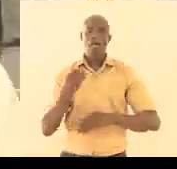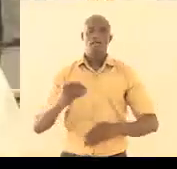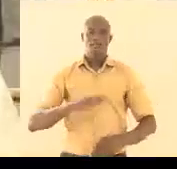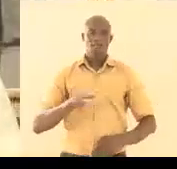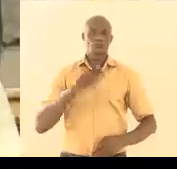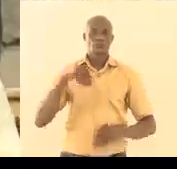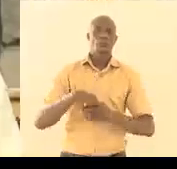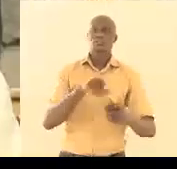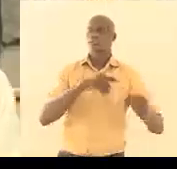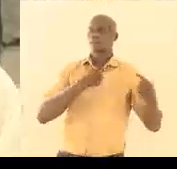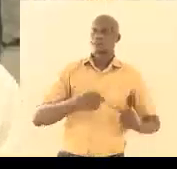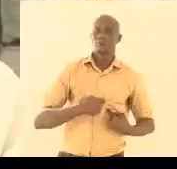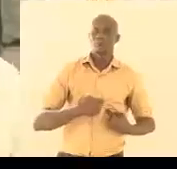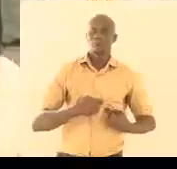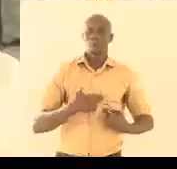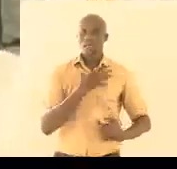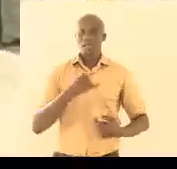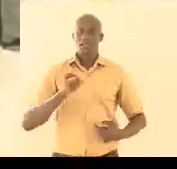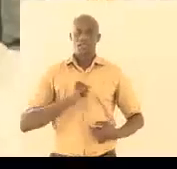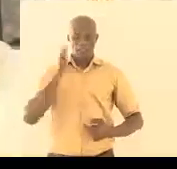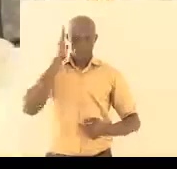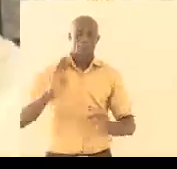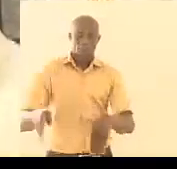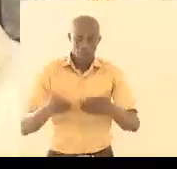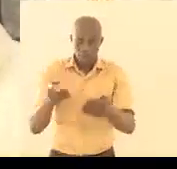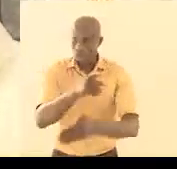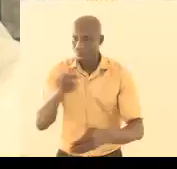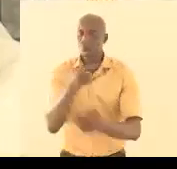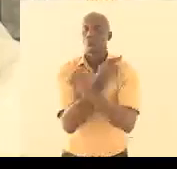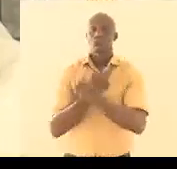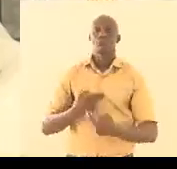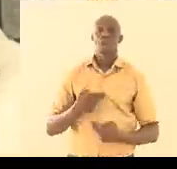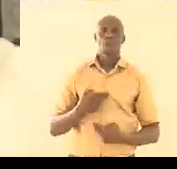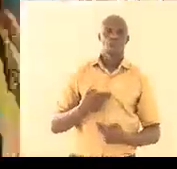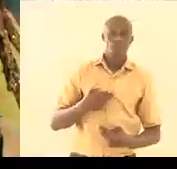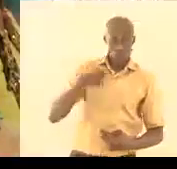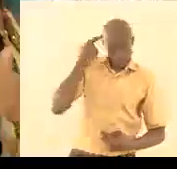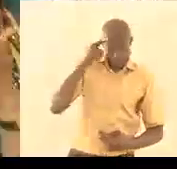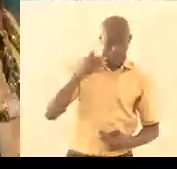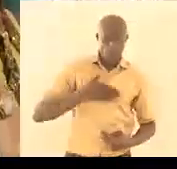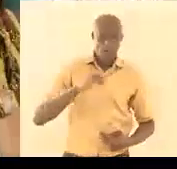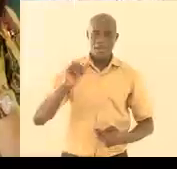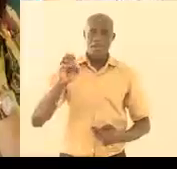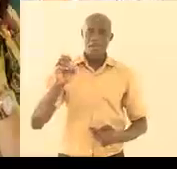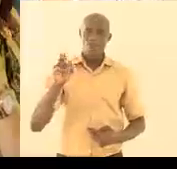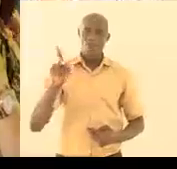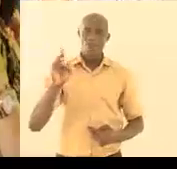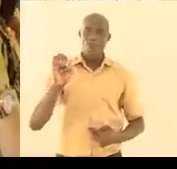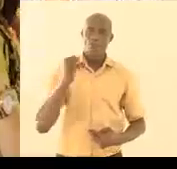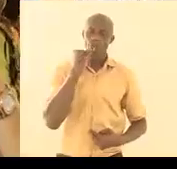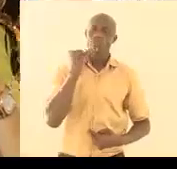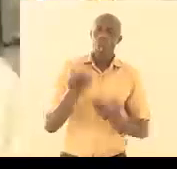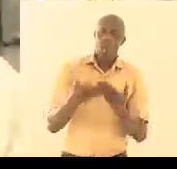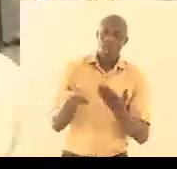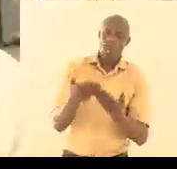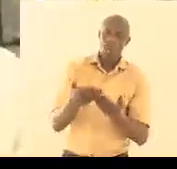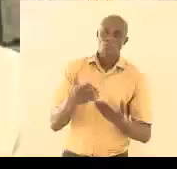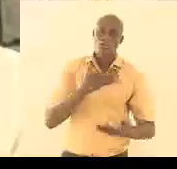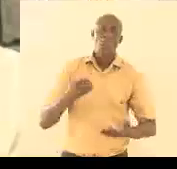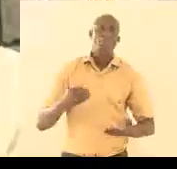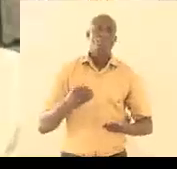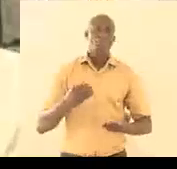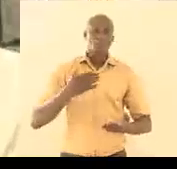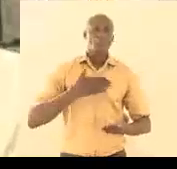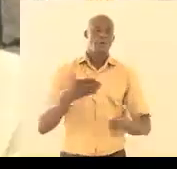in heart, and I will give you rest. For my yoke is easy and